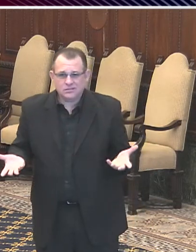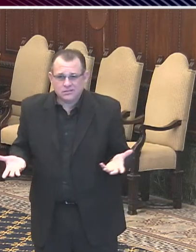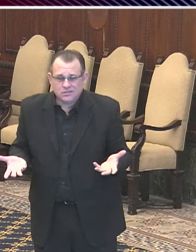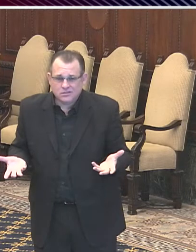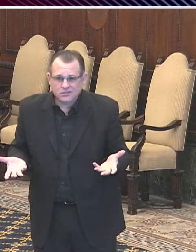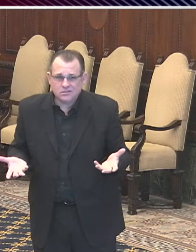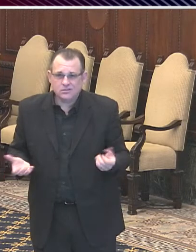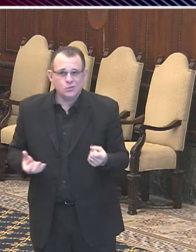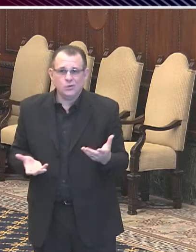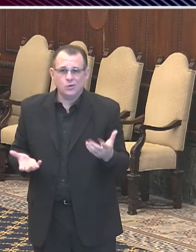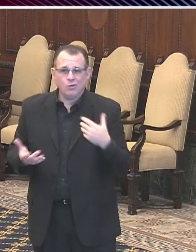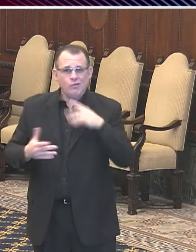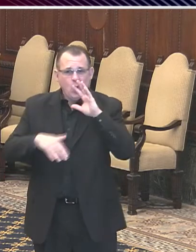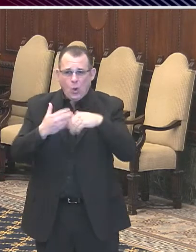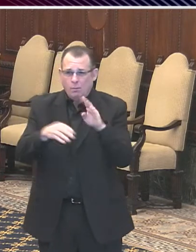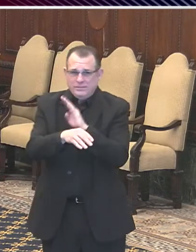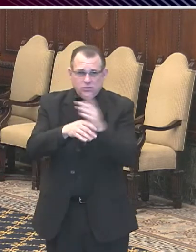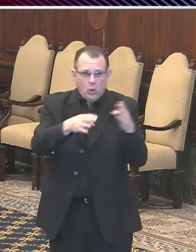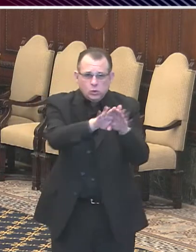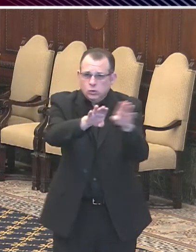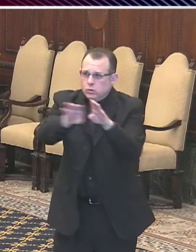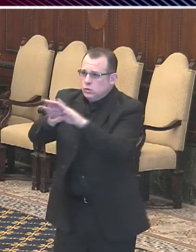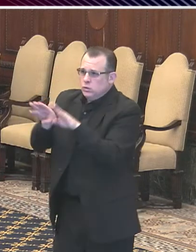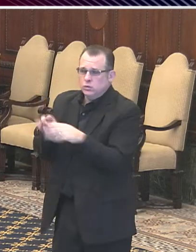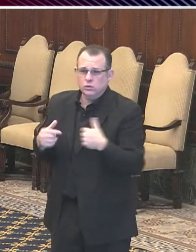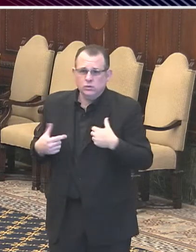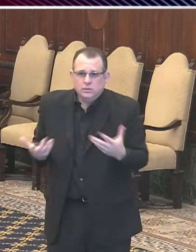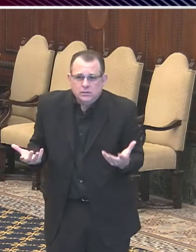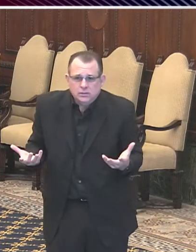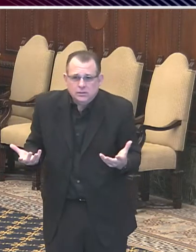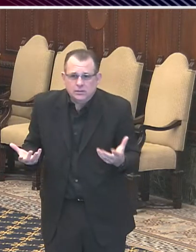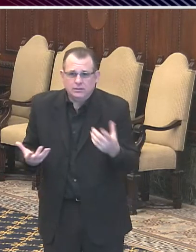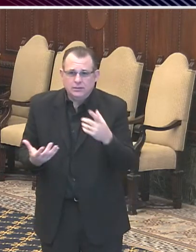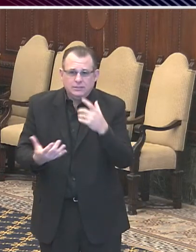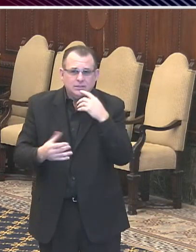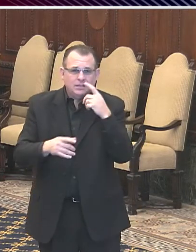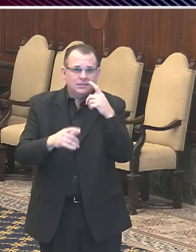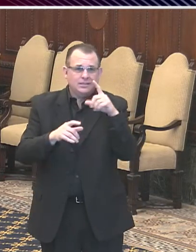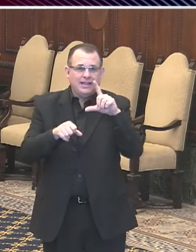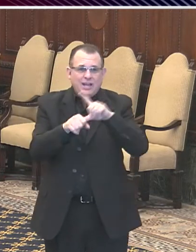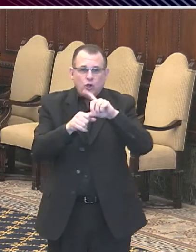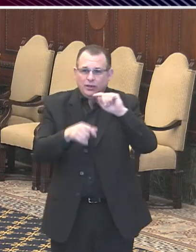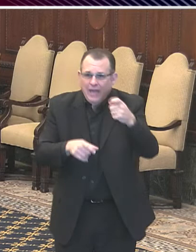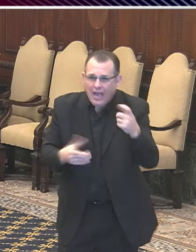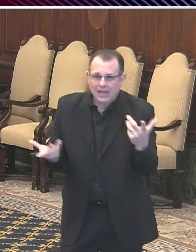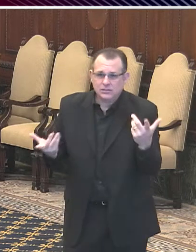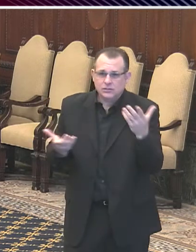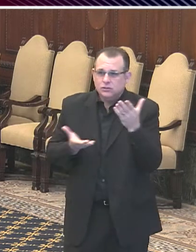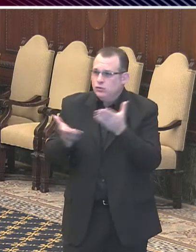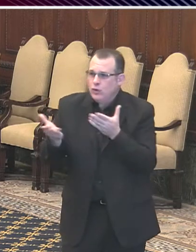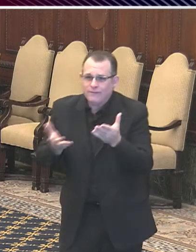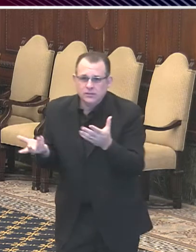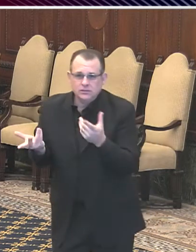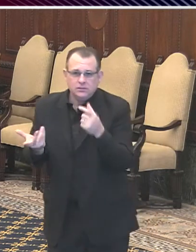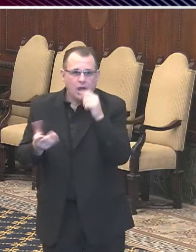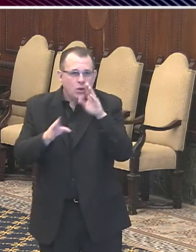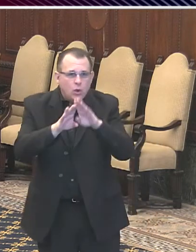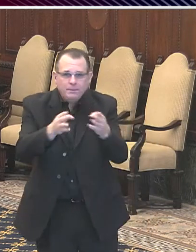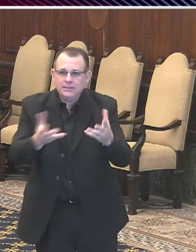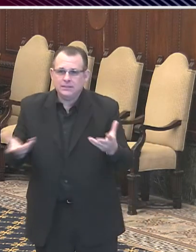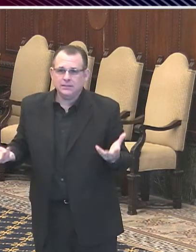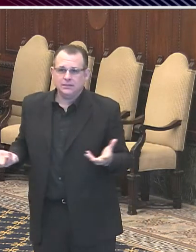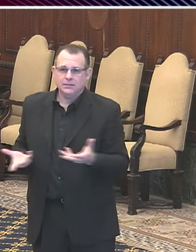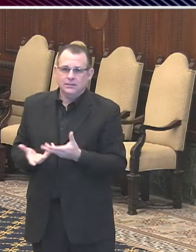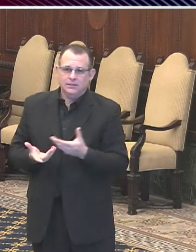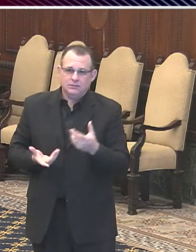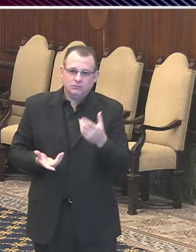people are all closed. Liquor by the drink tax, no one's serving liquor, or restaurants are not open. It's going to be